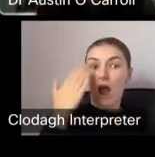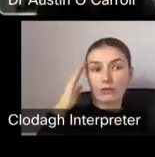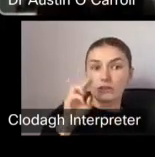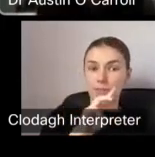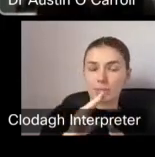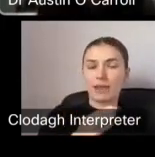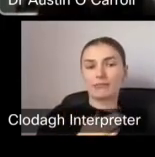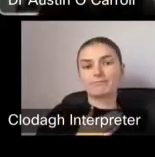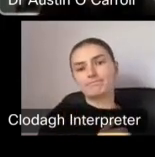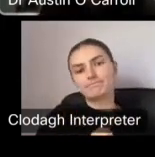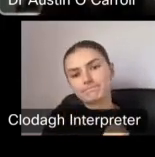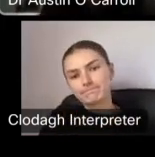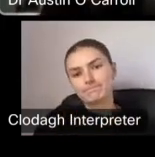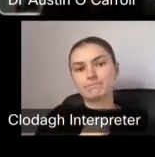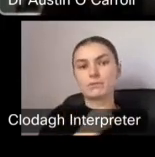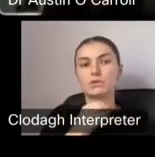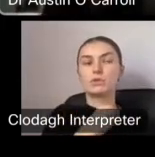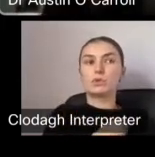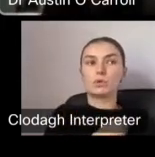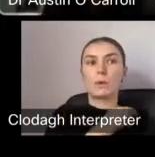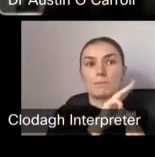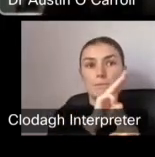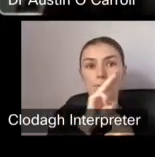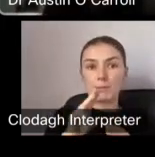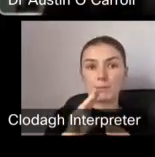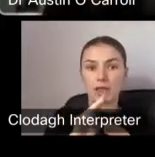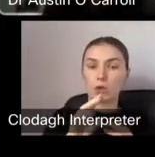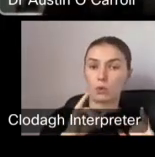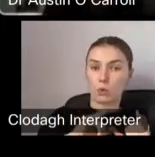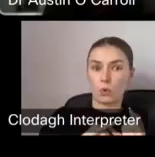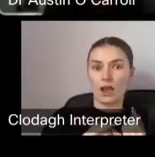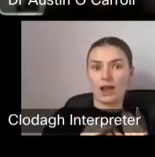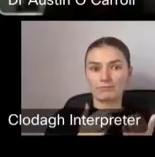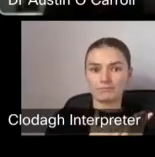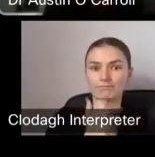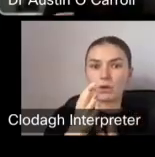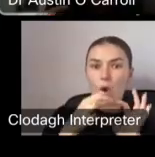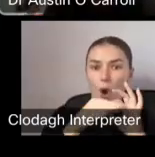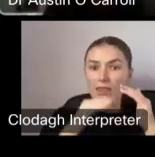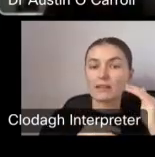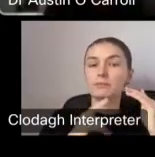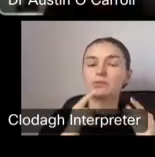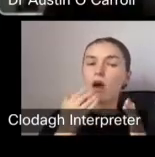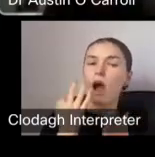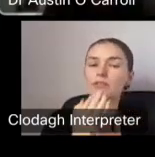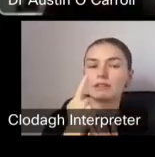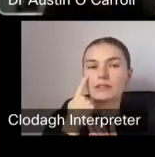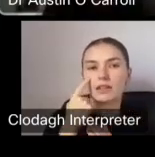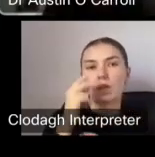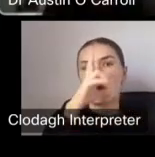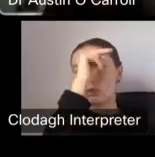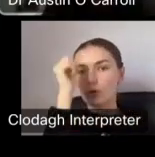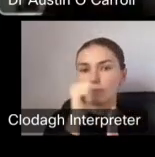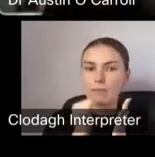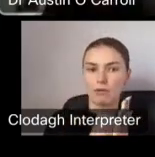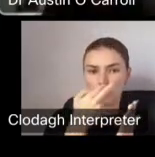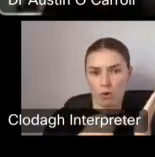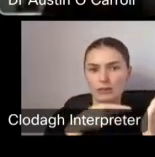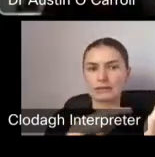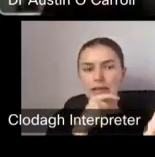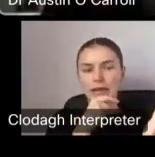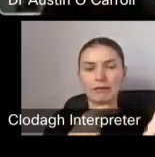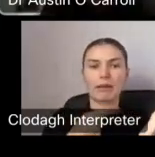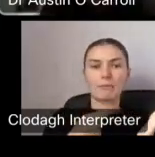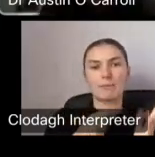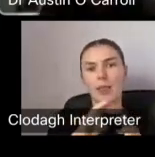towards people experiencing homelessness. And you'll often see newspaper reports about people giving out about the homeless situation and how can people